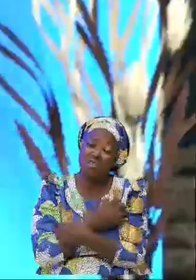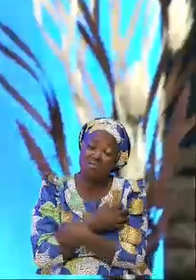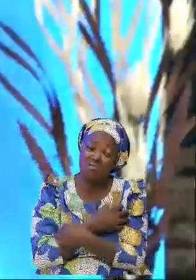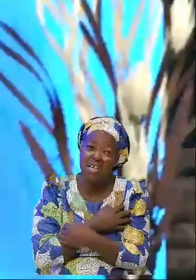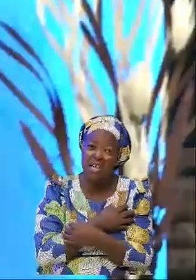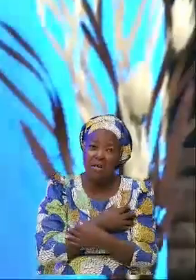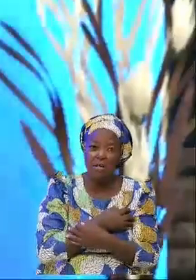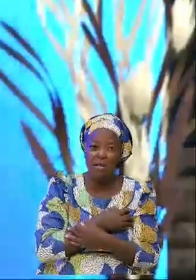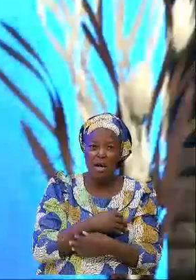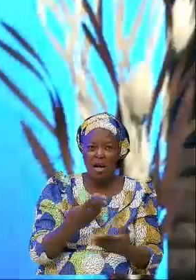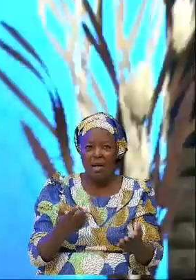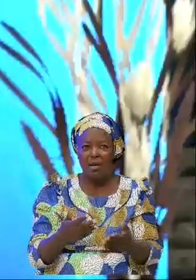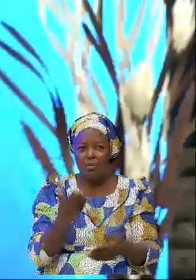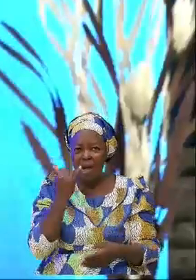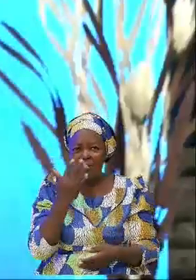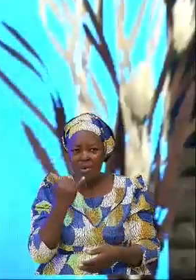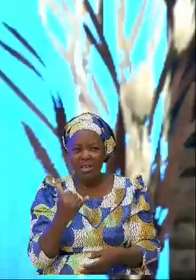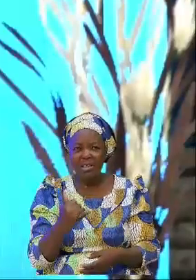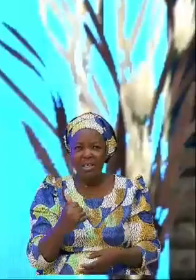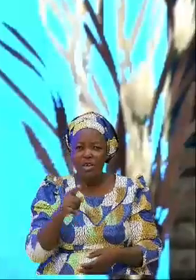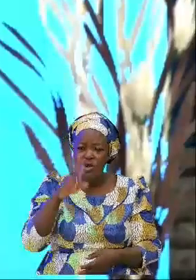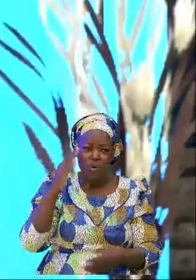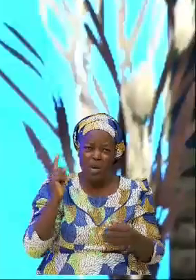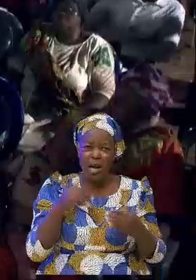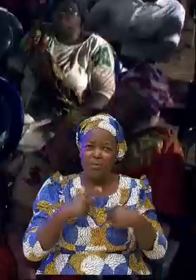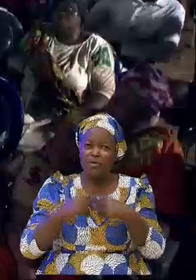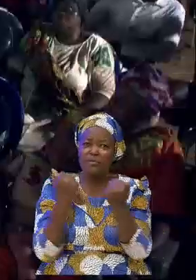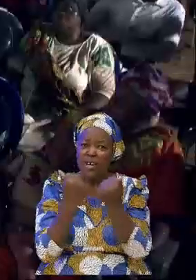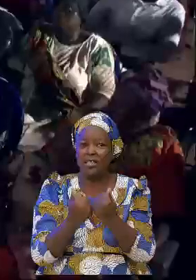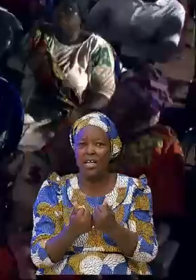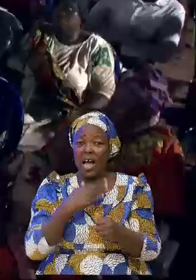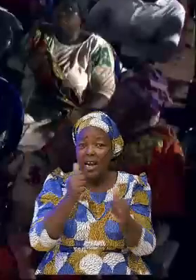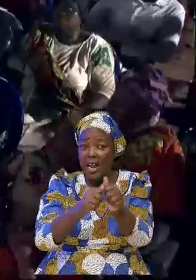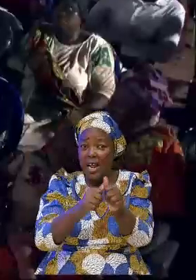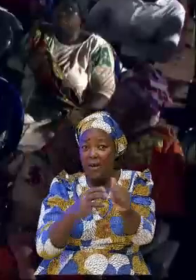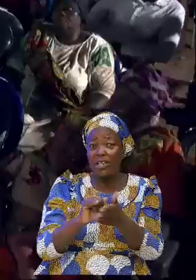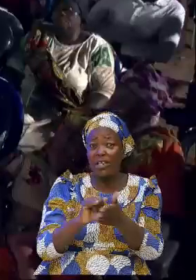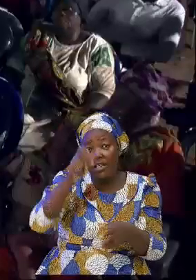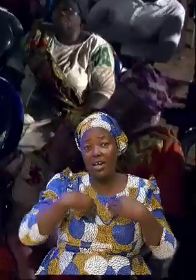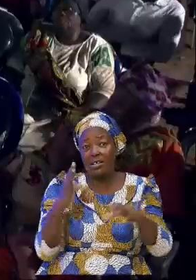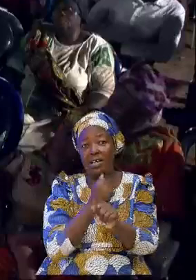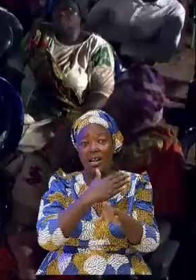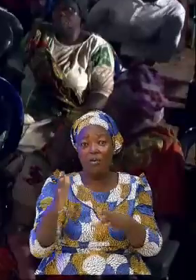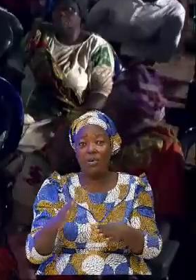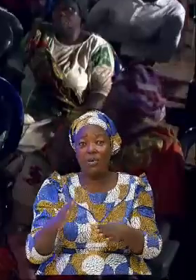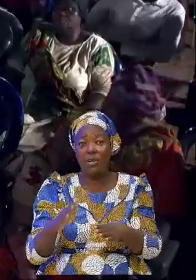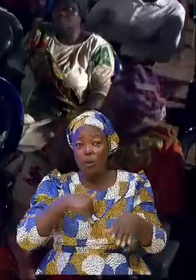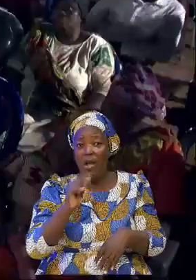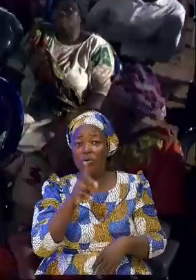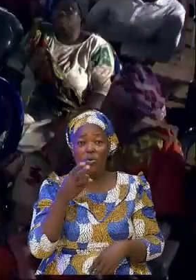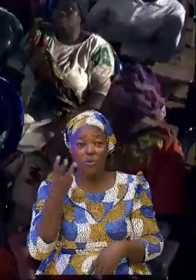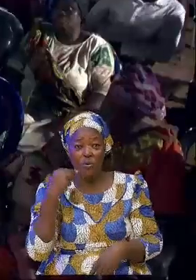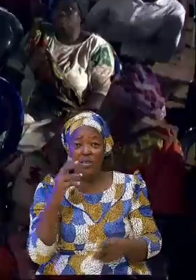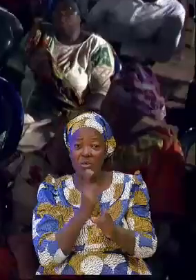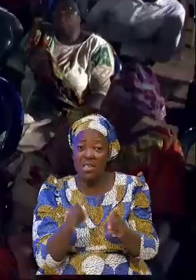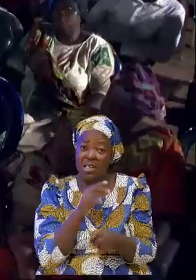you. And then, I don't want to fight. Of course, you will fight. And everything